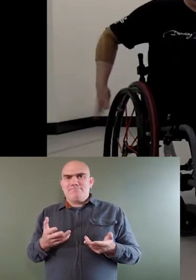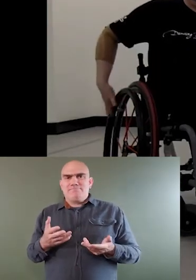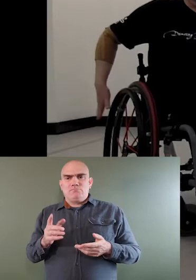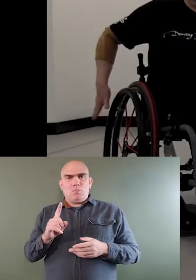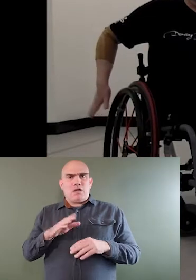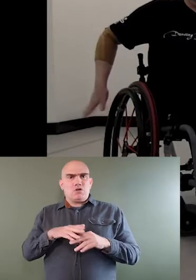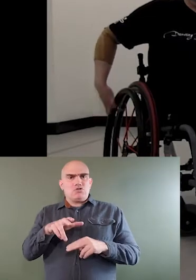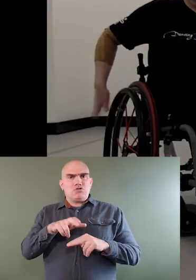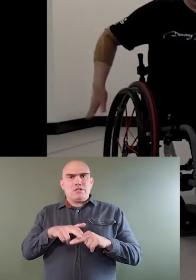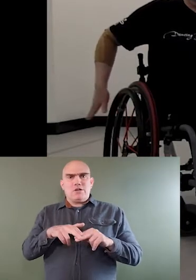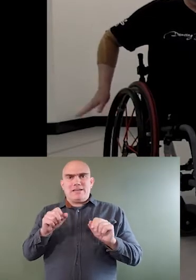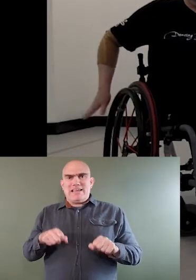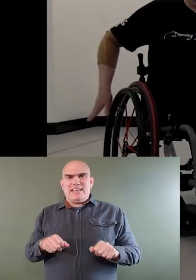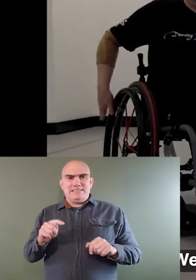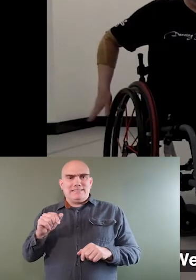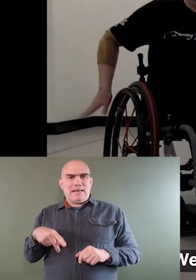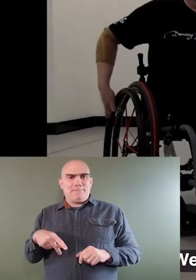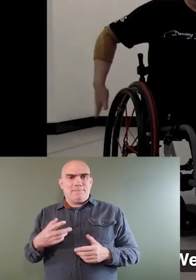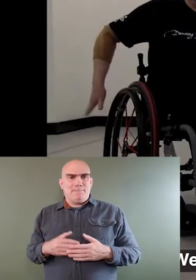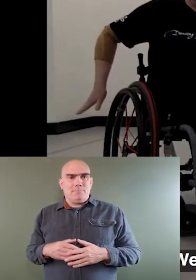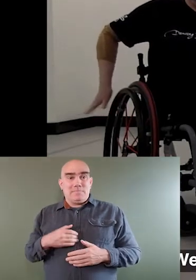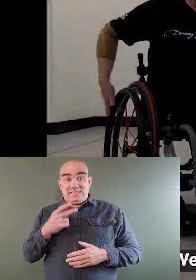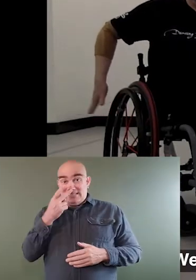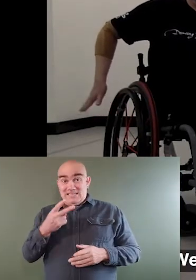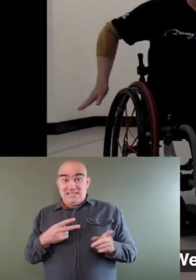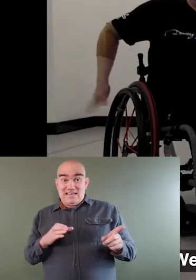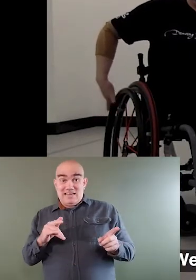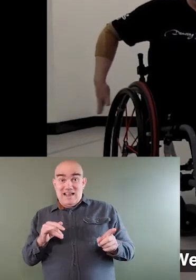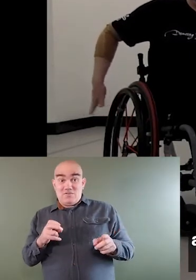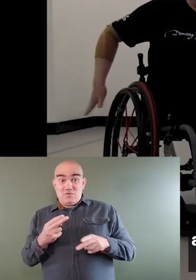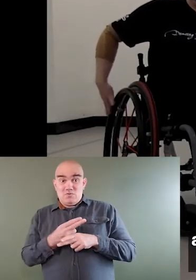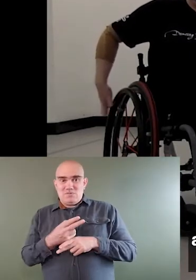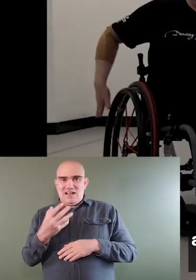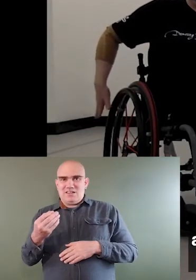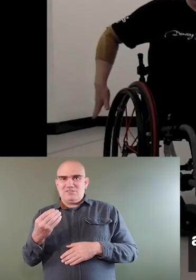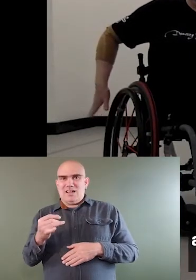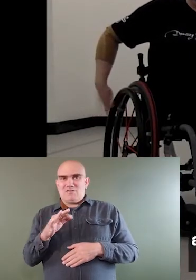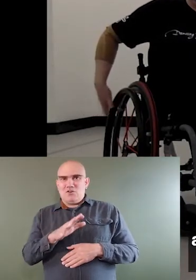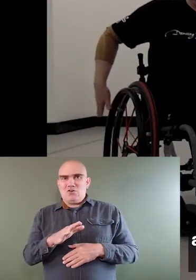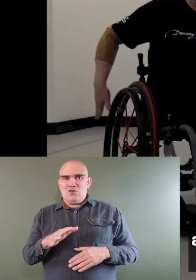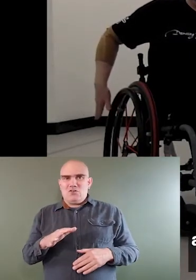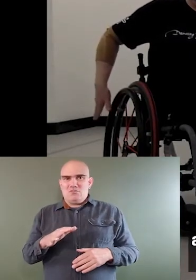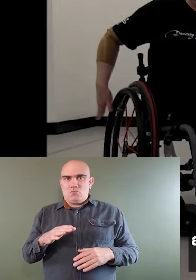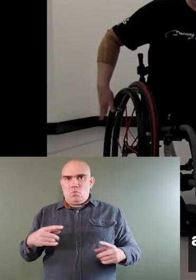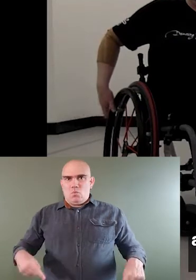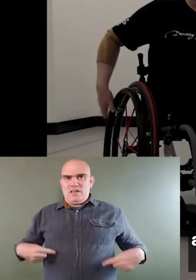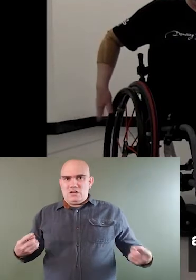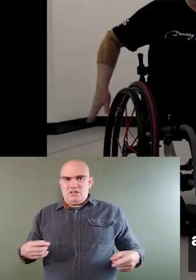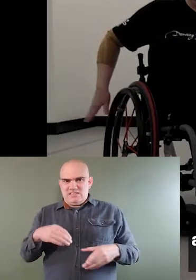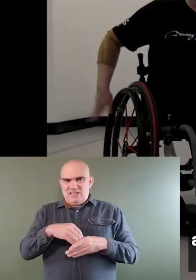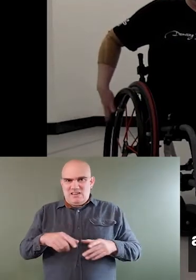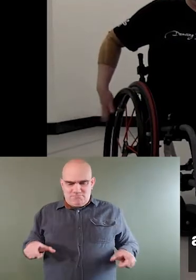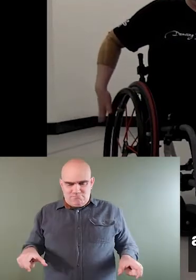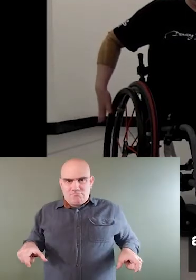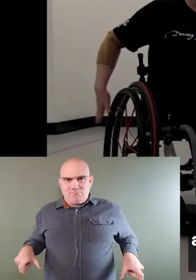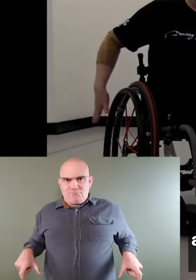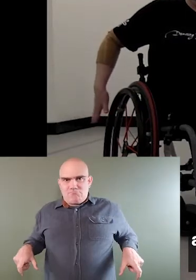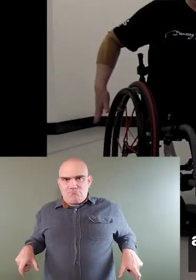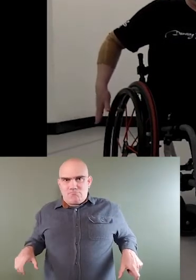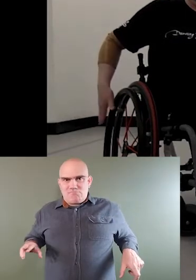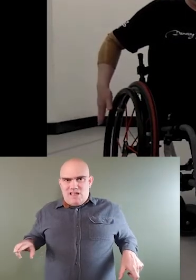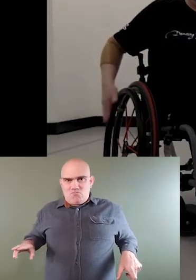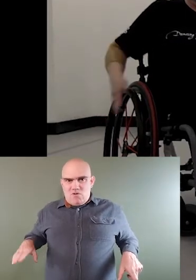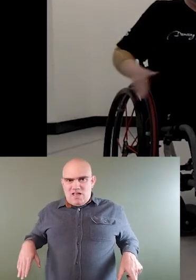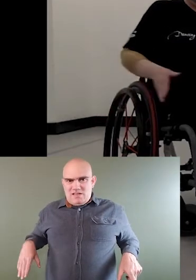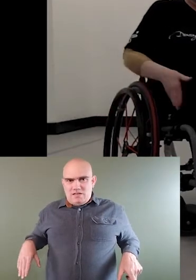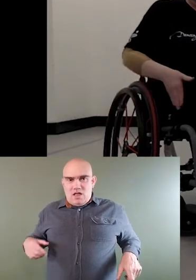chair where we can tap. You'll see Catherine's using the outside of the inside of her push ribs towards the back, right?